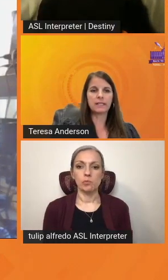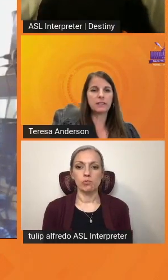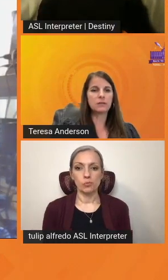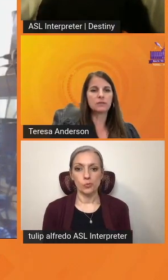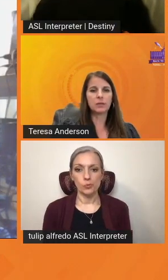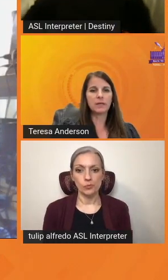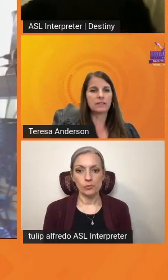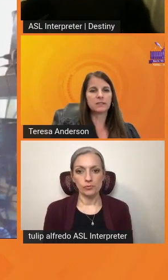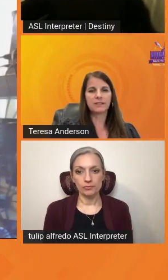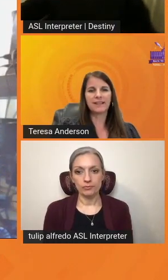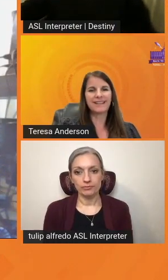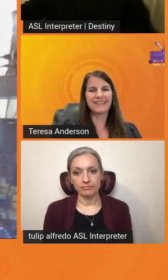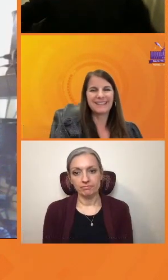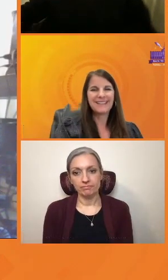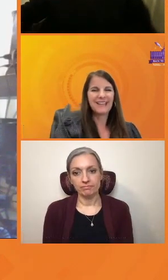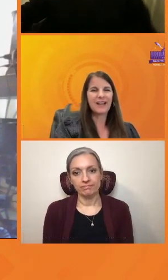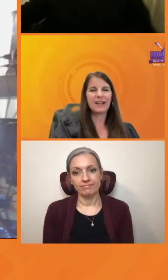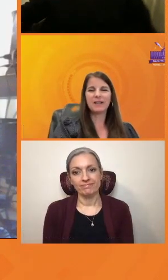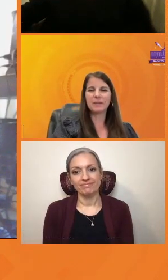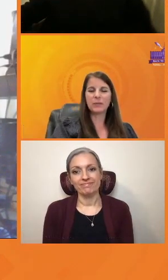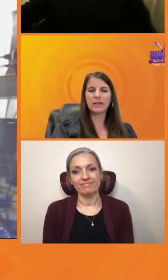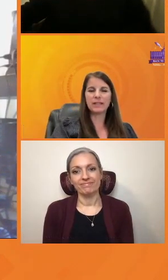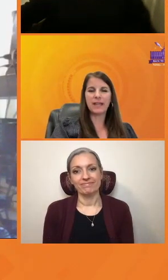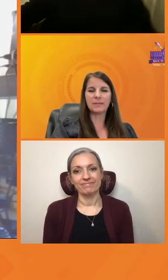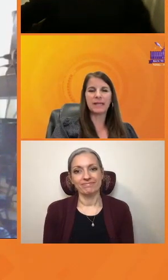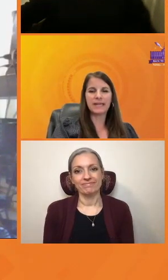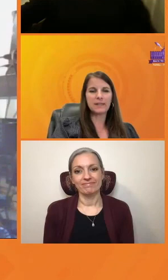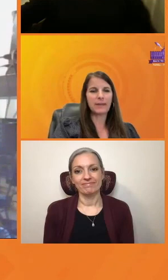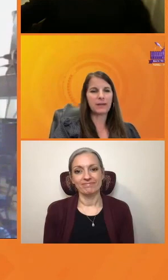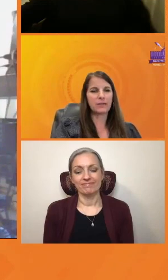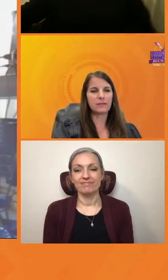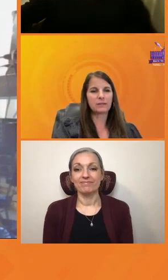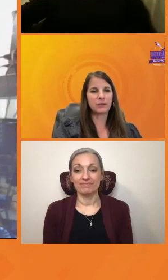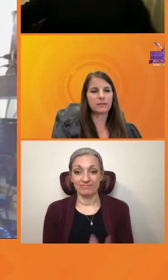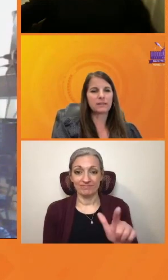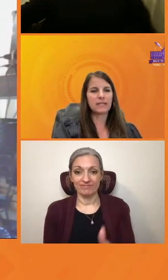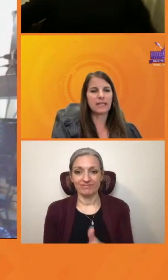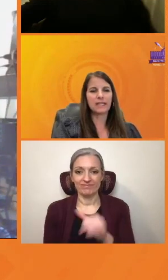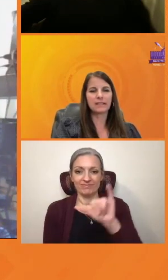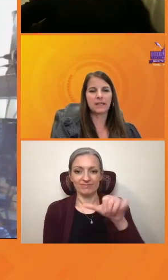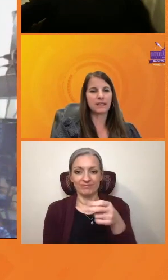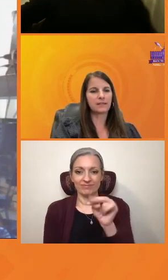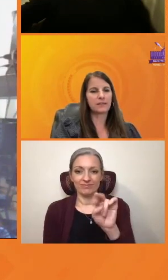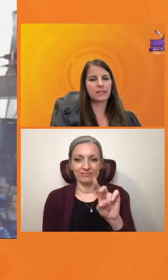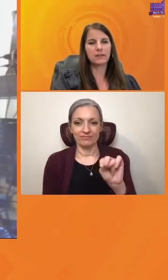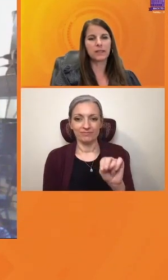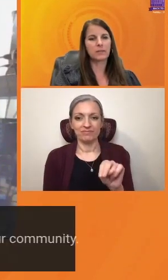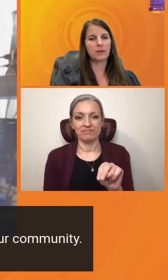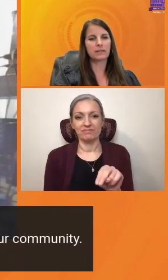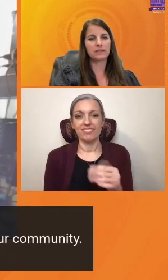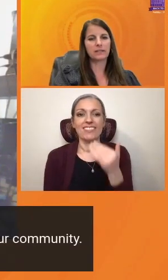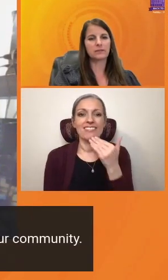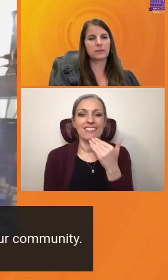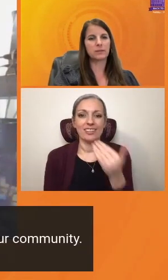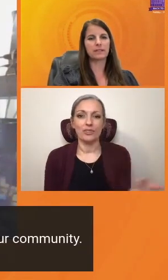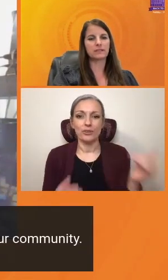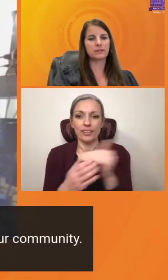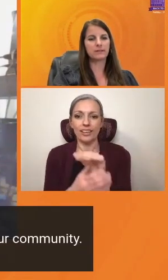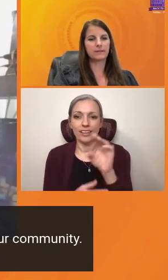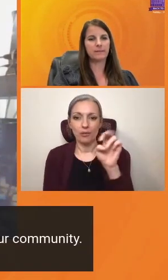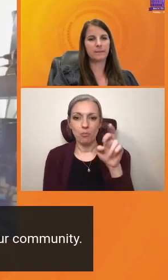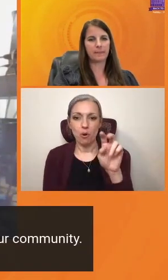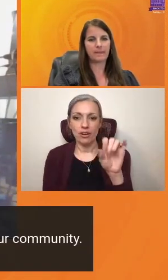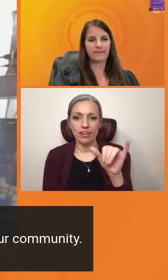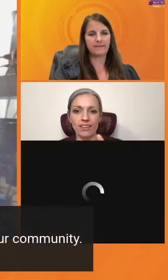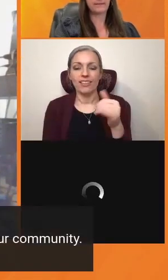Oh, I didn't see it. Yeah. Thank you. I'm going to hand it back over to Jordan. And thank you again, Marty. Thank you so much.